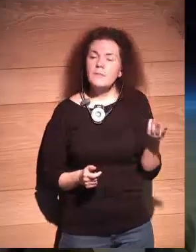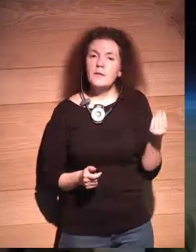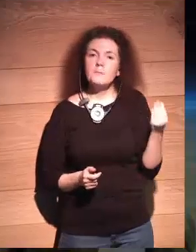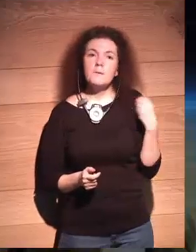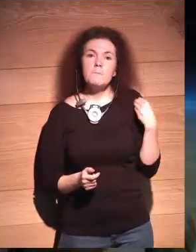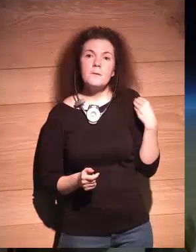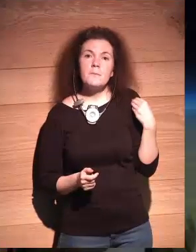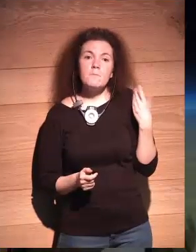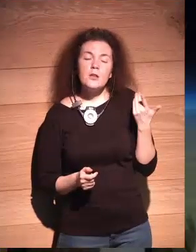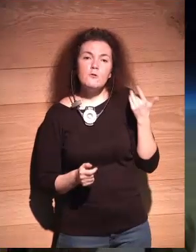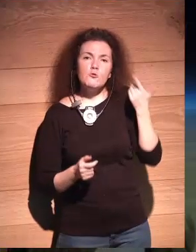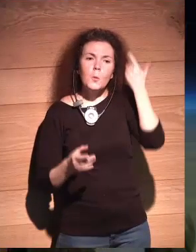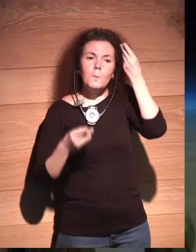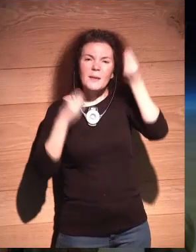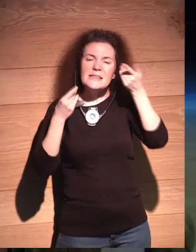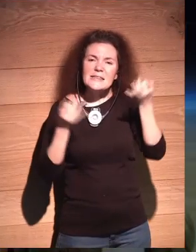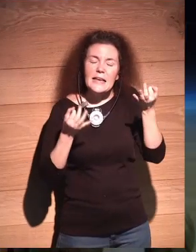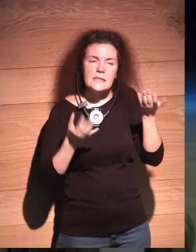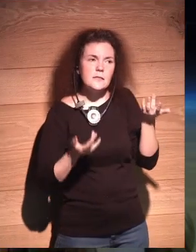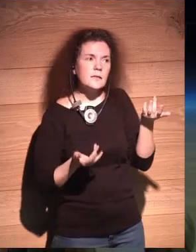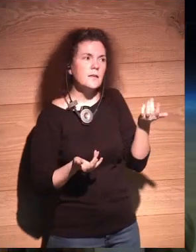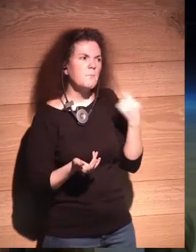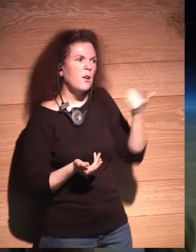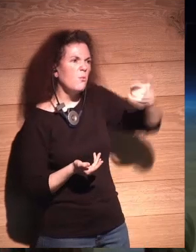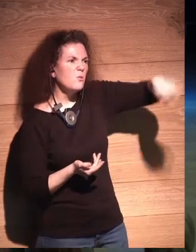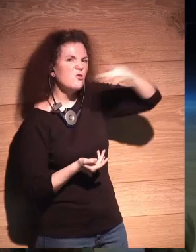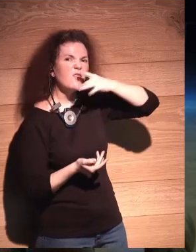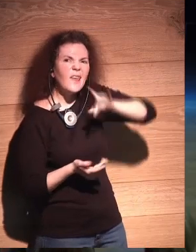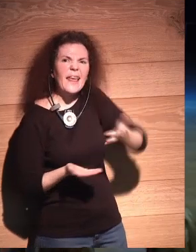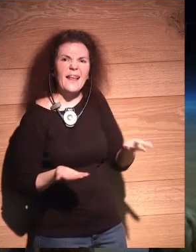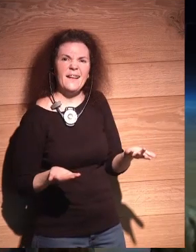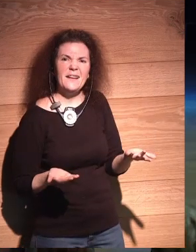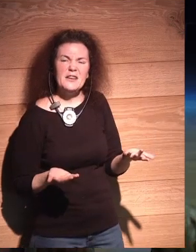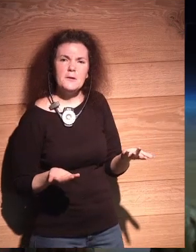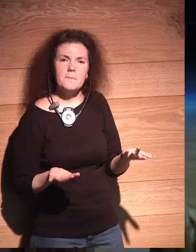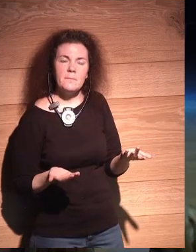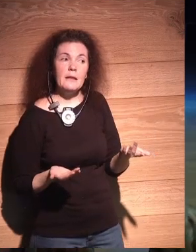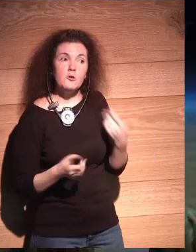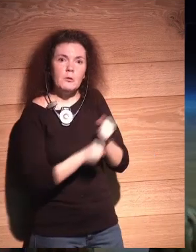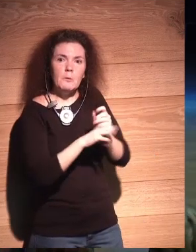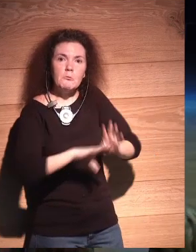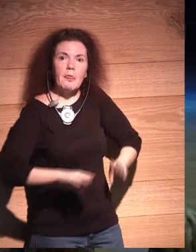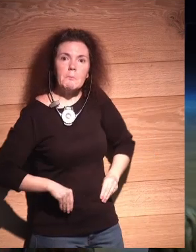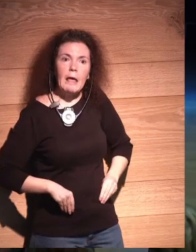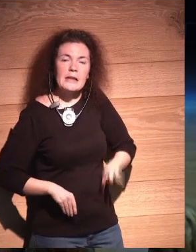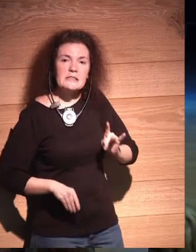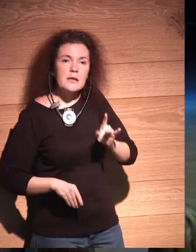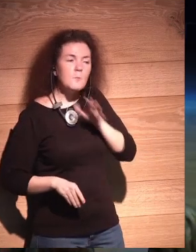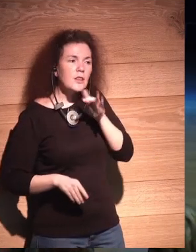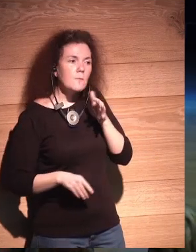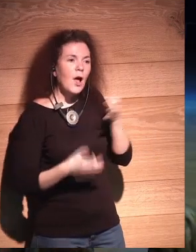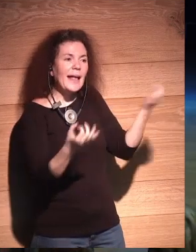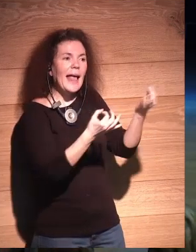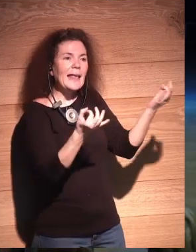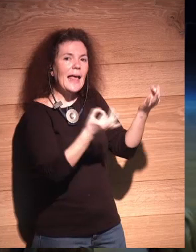people?" So I took the job because I didn't know what it was, and no one